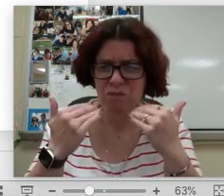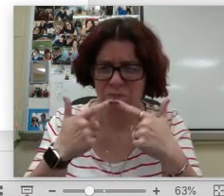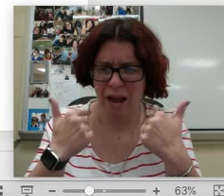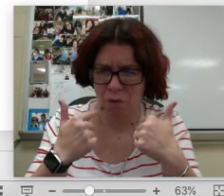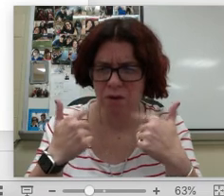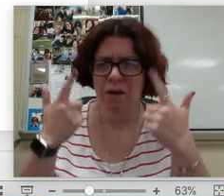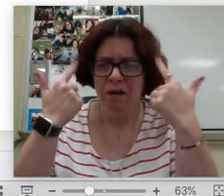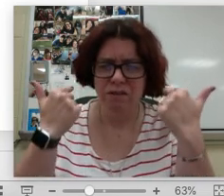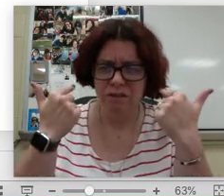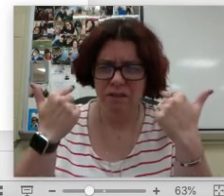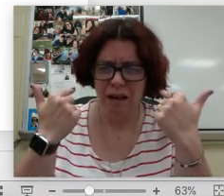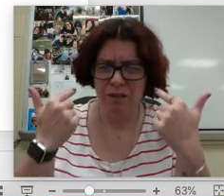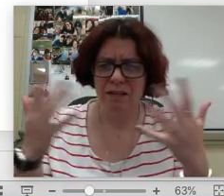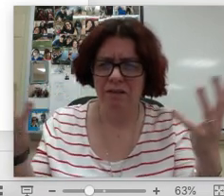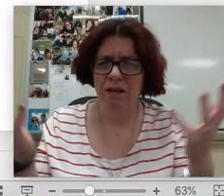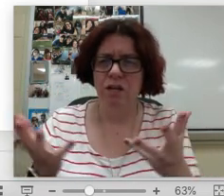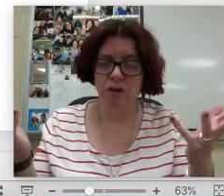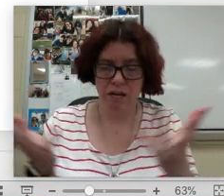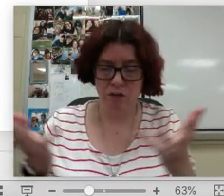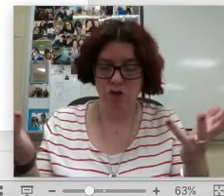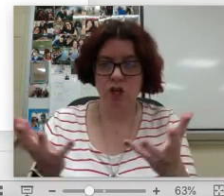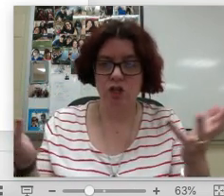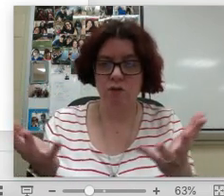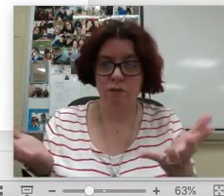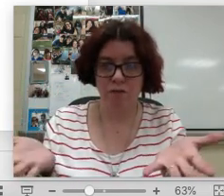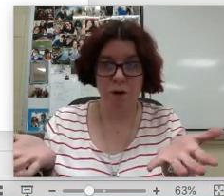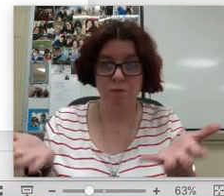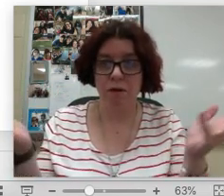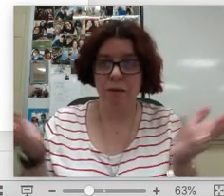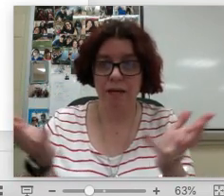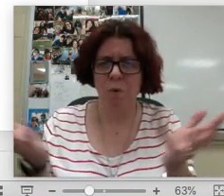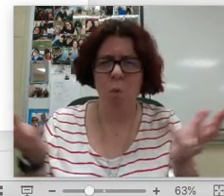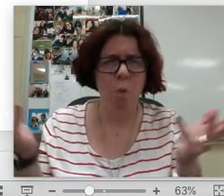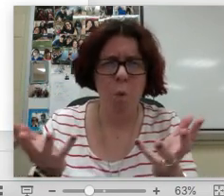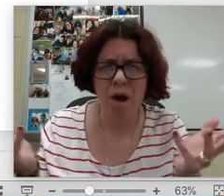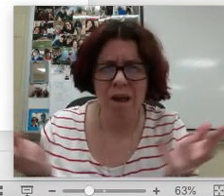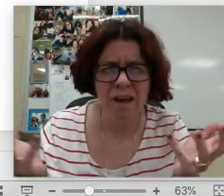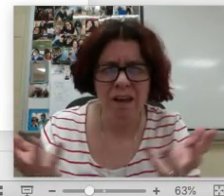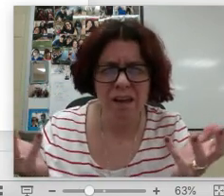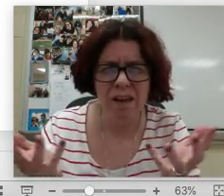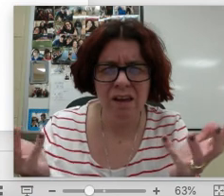WH mouth, eyebrows down. Your hands are gesture, 5 palms up in.